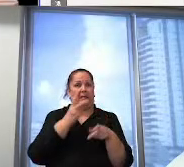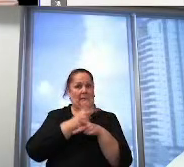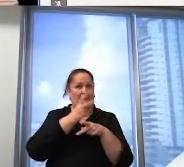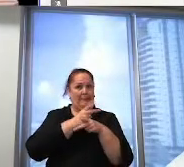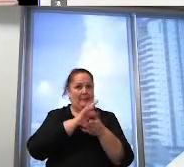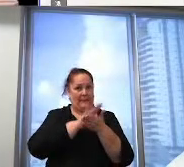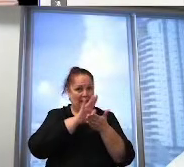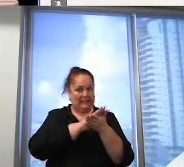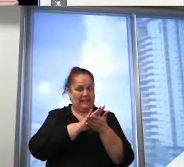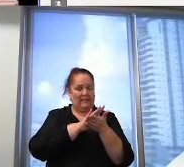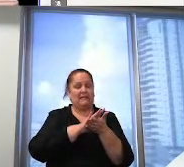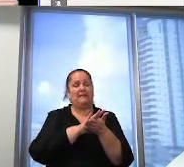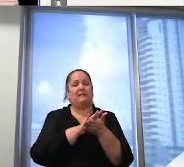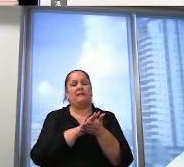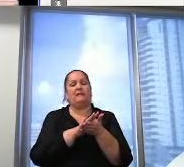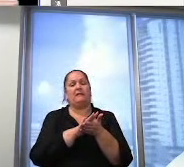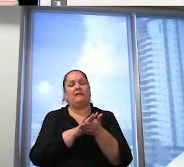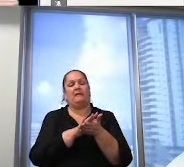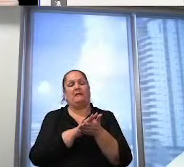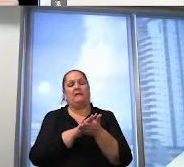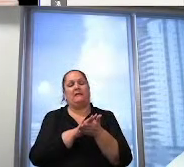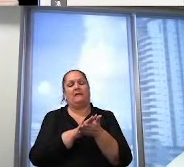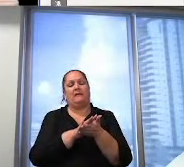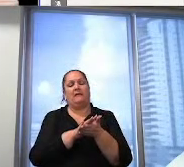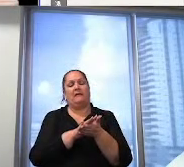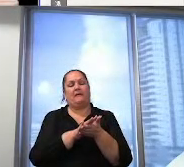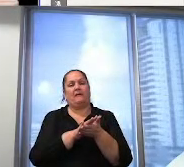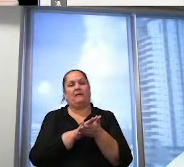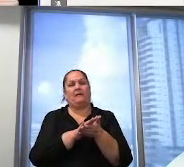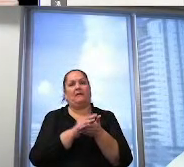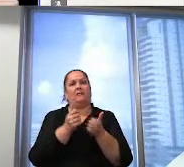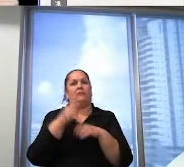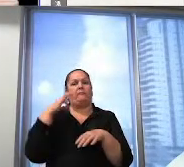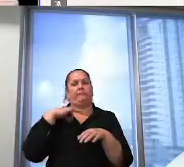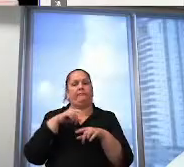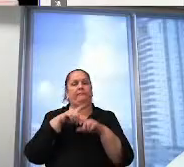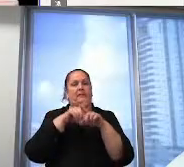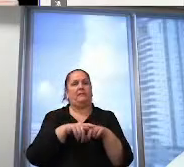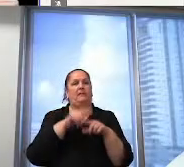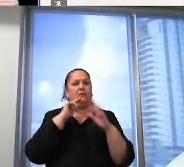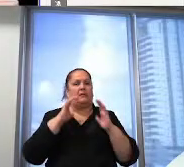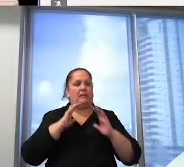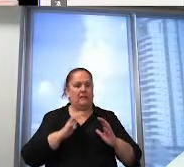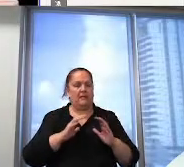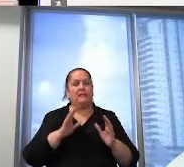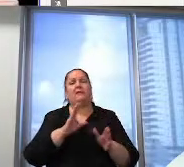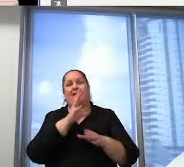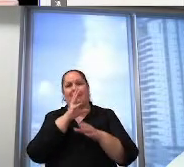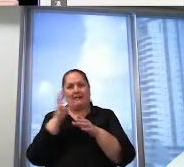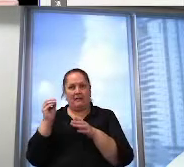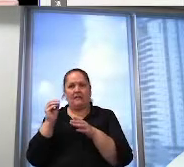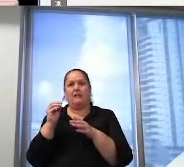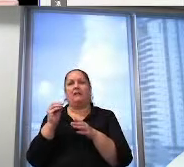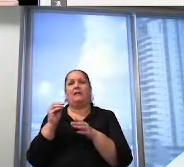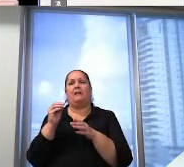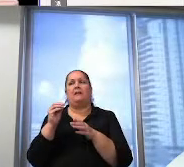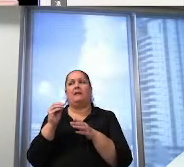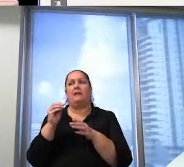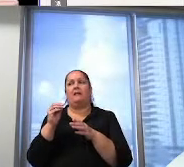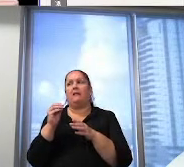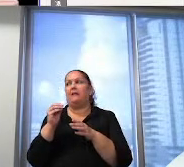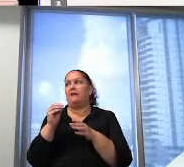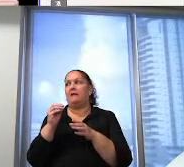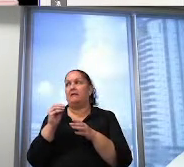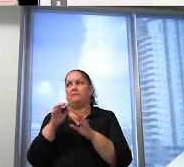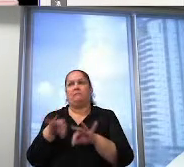upfront maintenance program that is brings benefits to reliability for customers, as well as does a